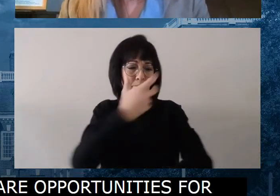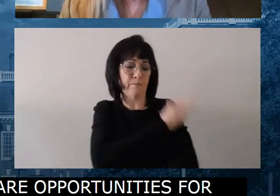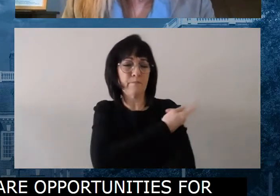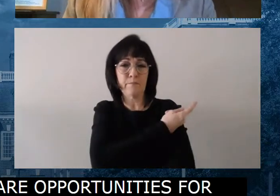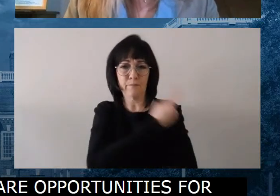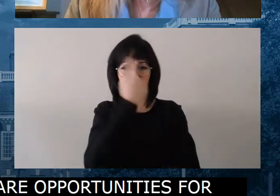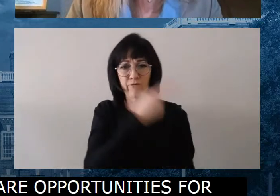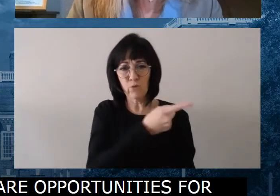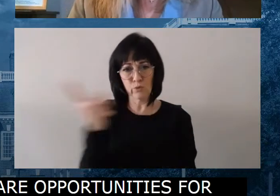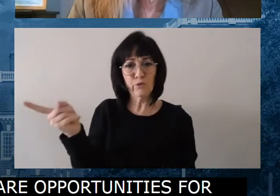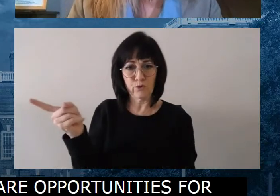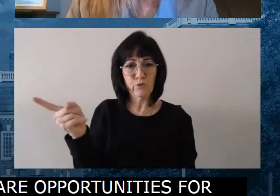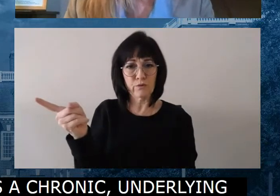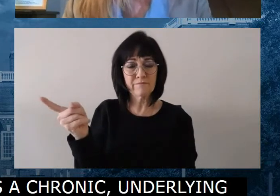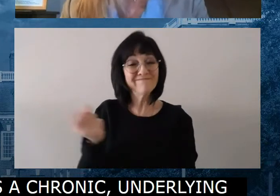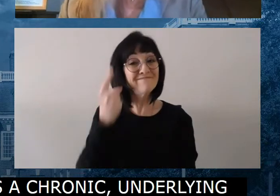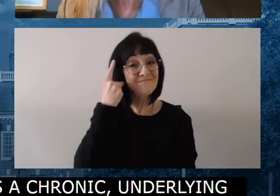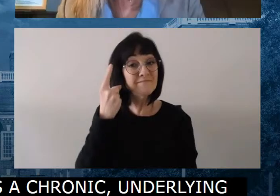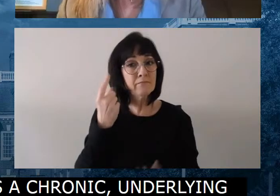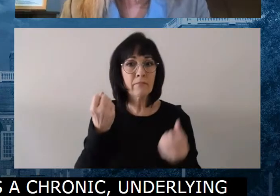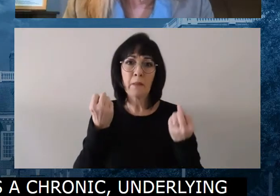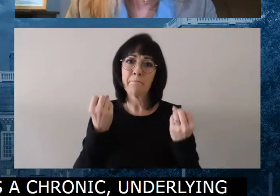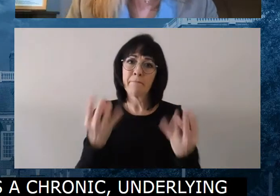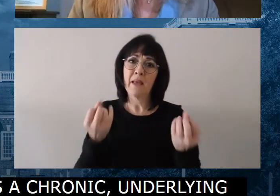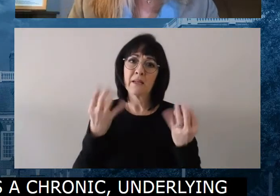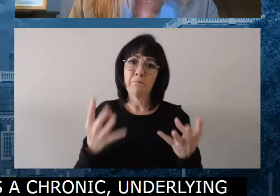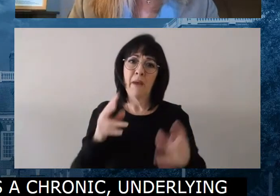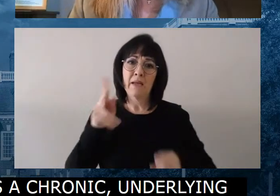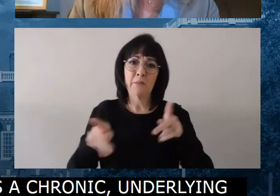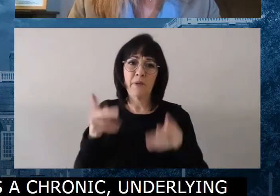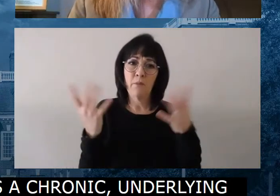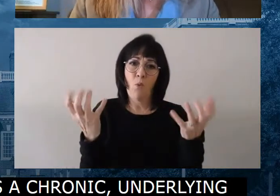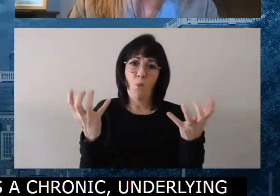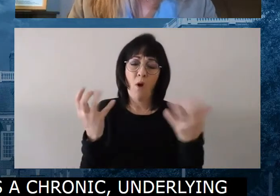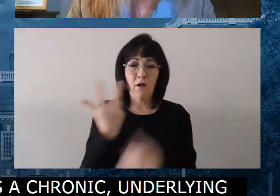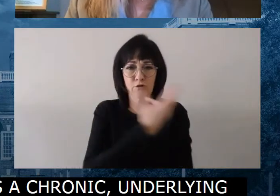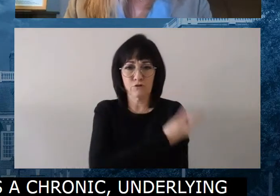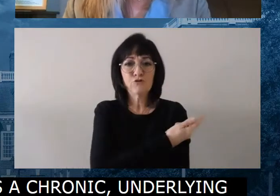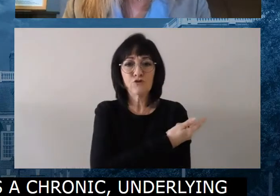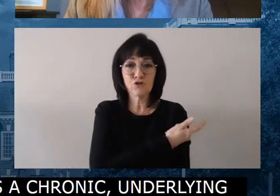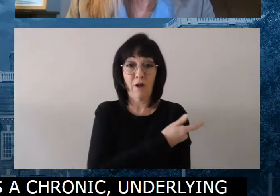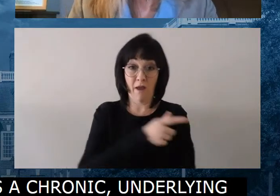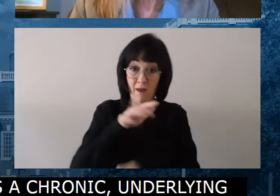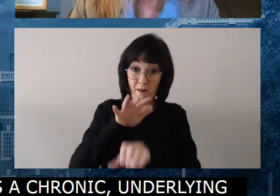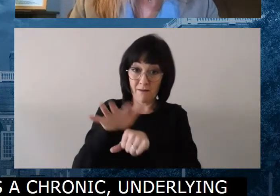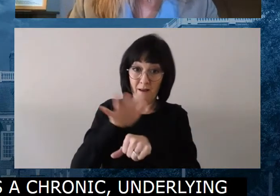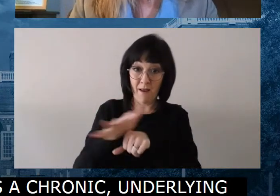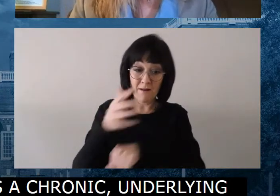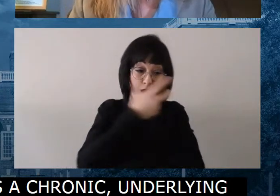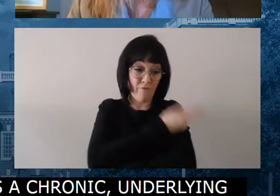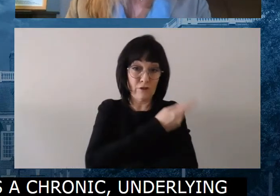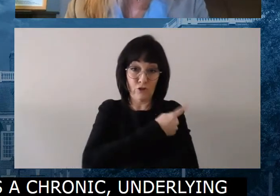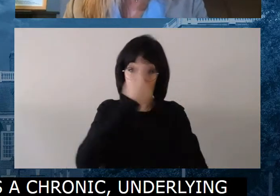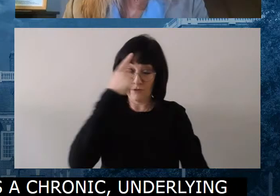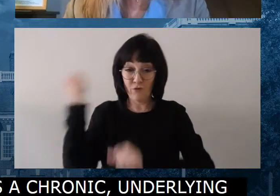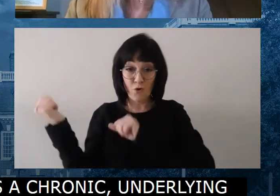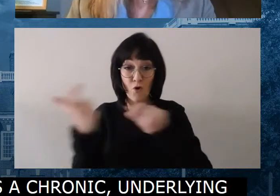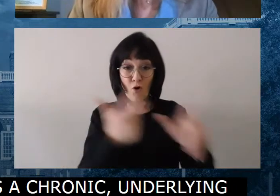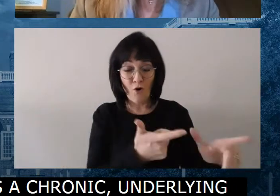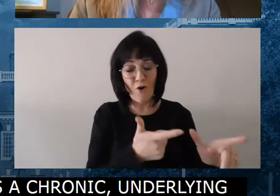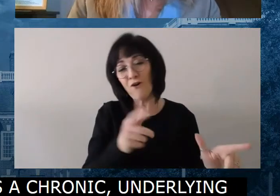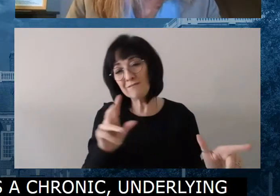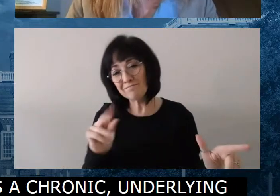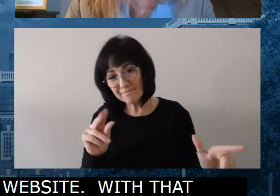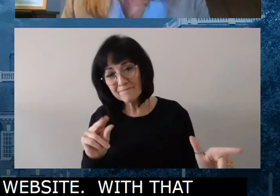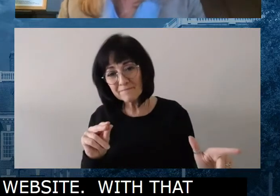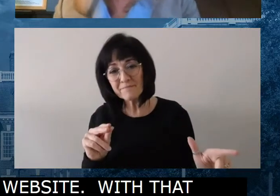there's a lot of demand right now, and the same with pharmacies. For pharmacies, right now we're vaccinating individuals who are age 50 and